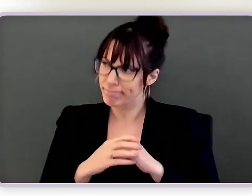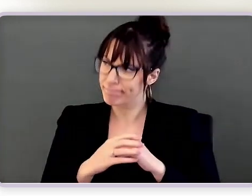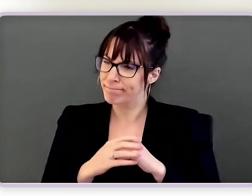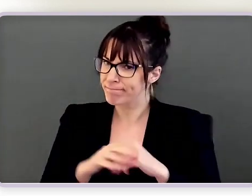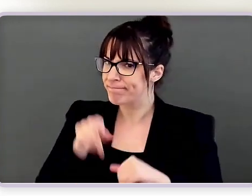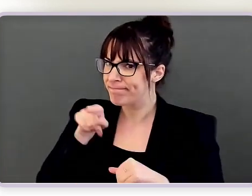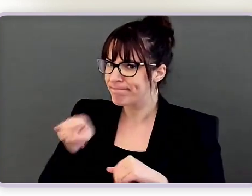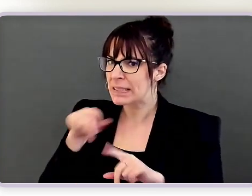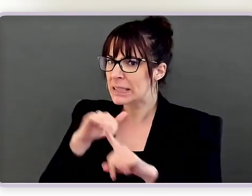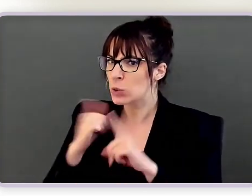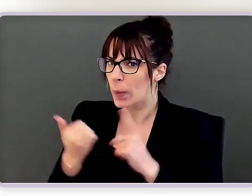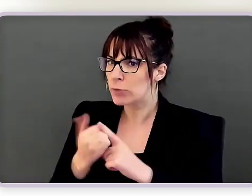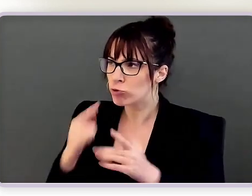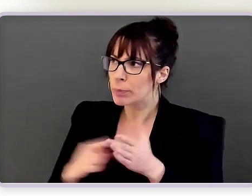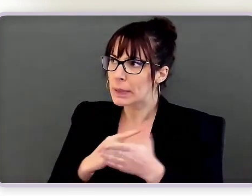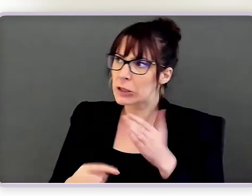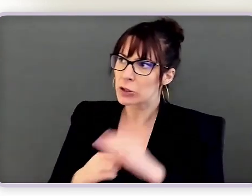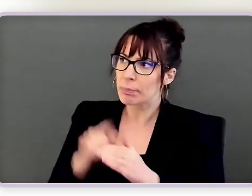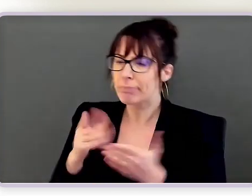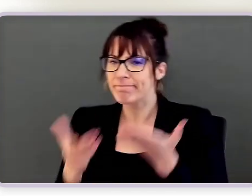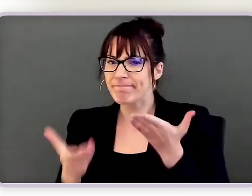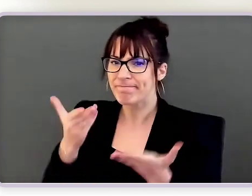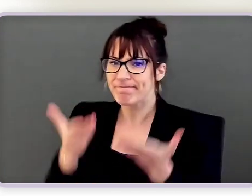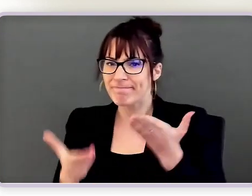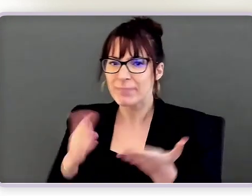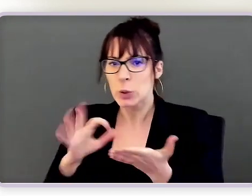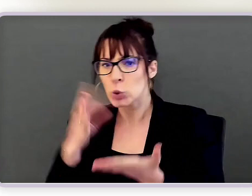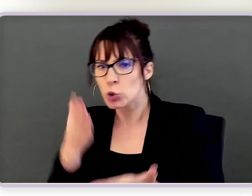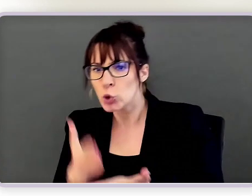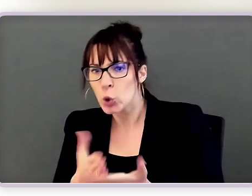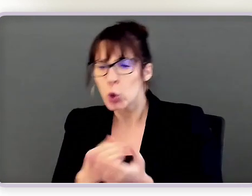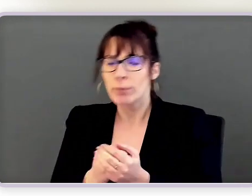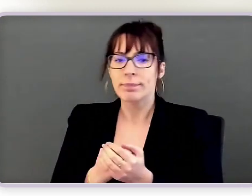make a complaint, but you're not familiar enough with the law to know what to write,